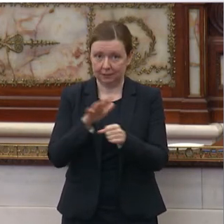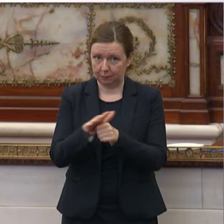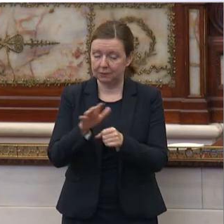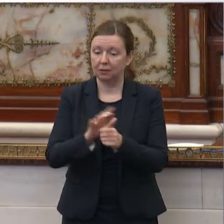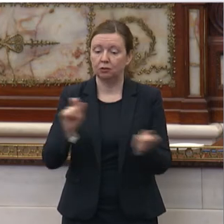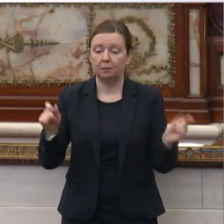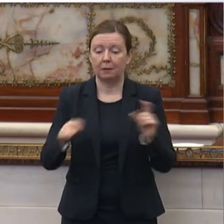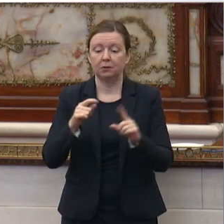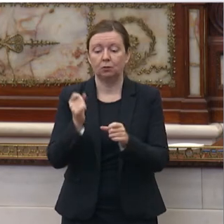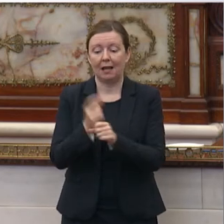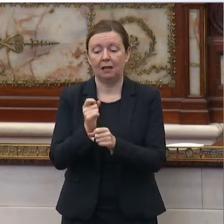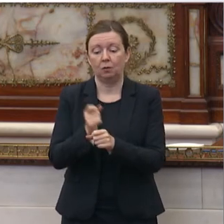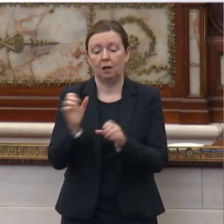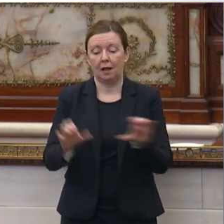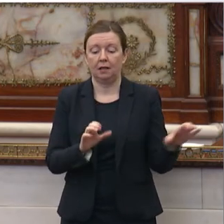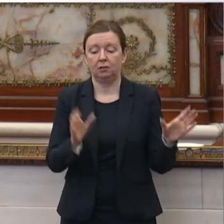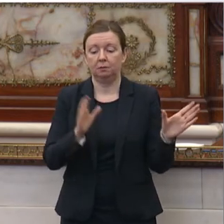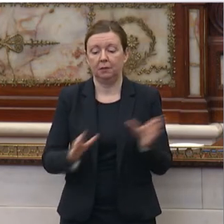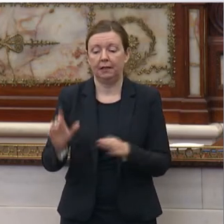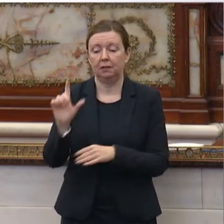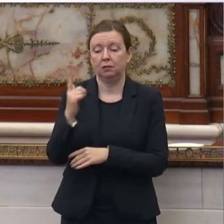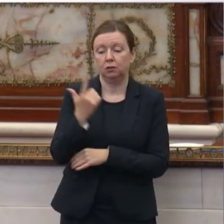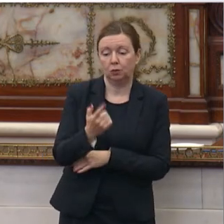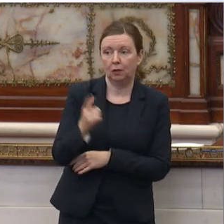to the Annual Action Plan 2021 through